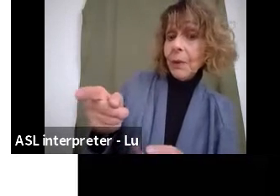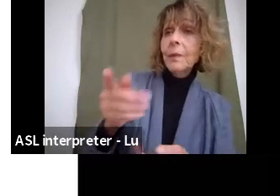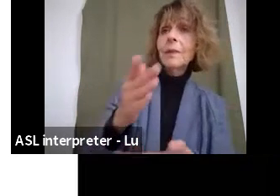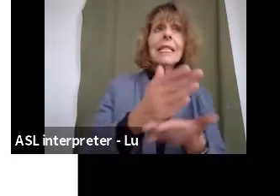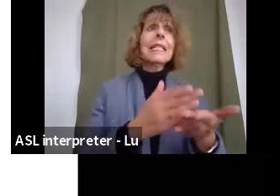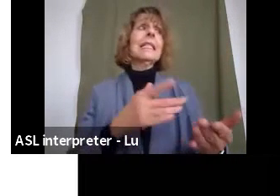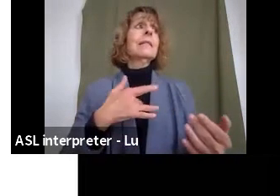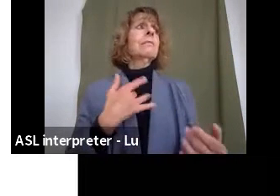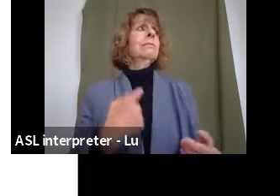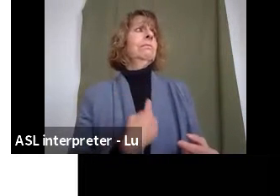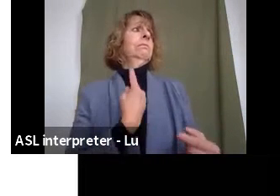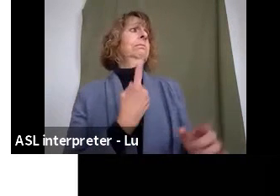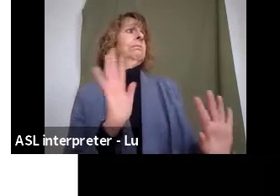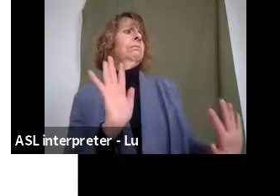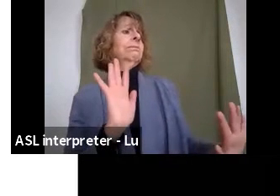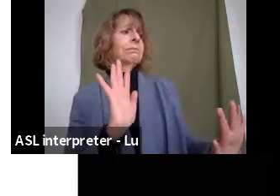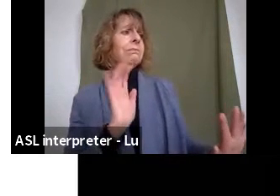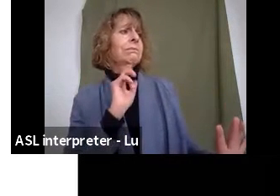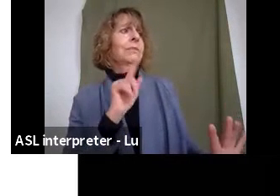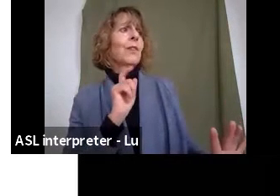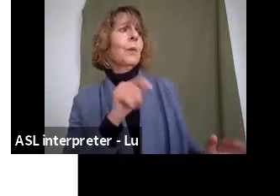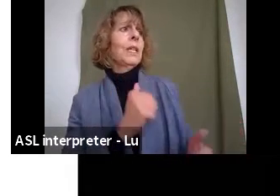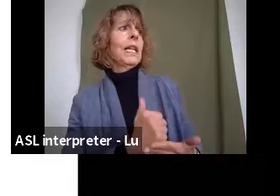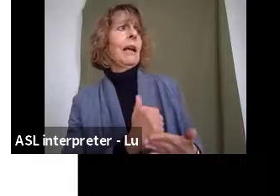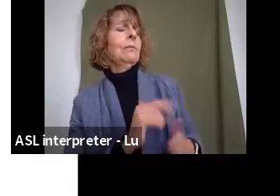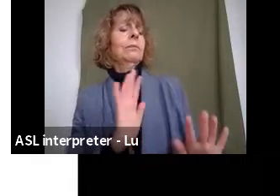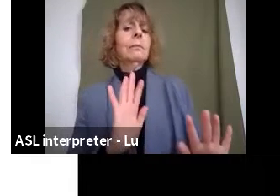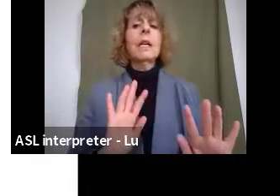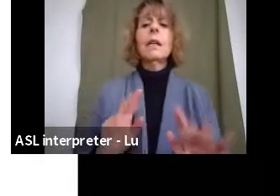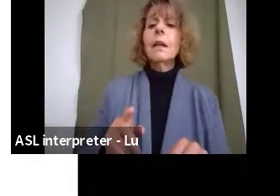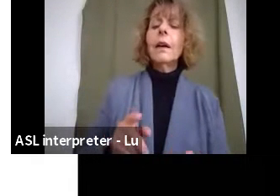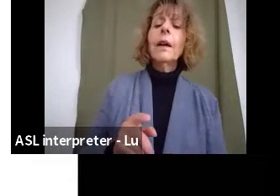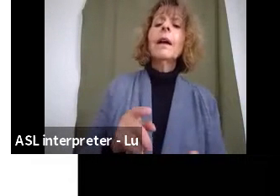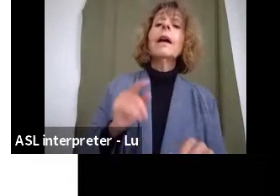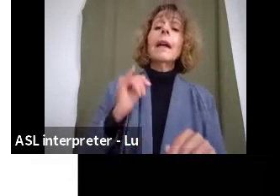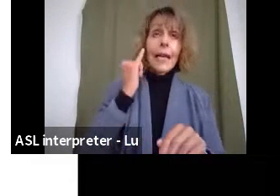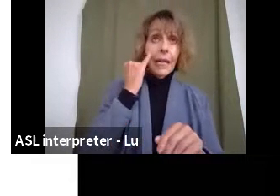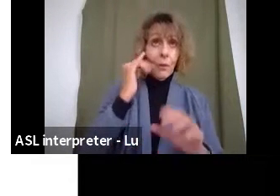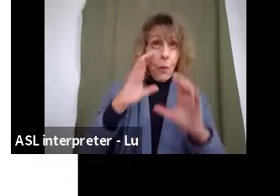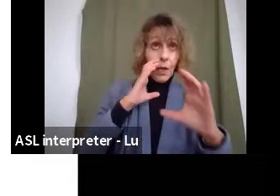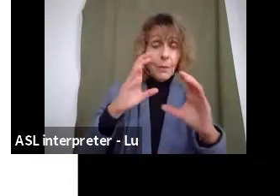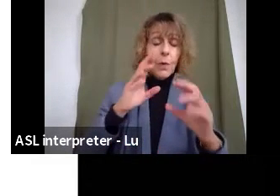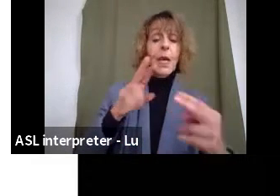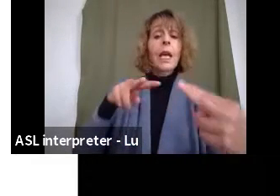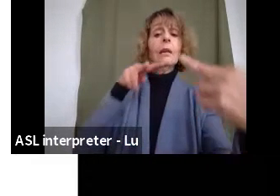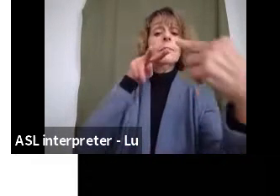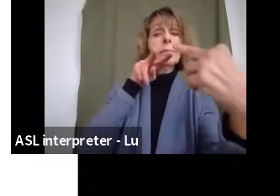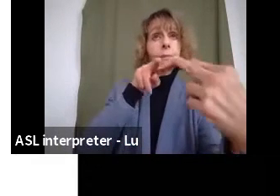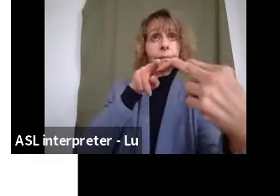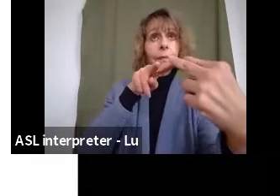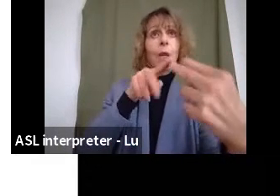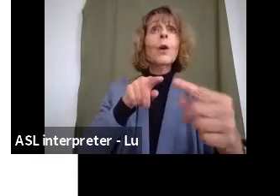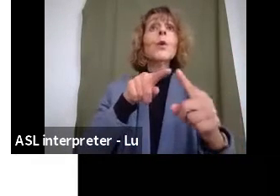want to ask before acting. You want to speak and look at the person with a disability, not their companion. And don't